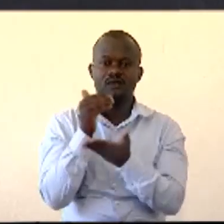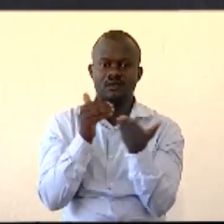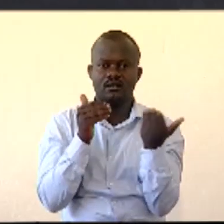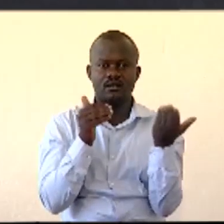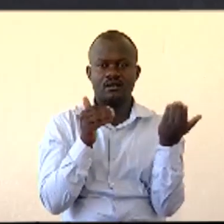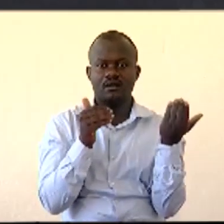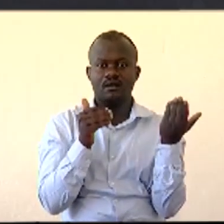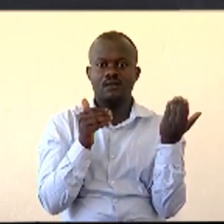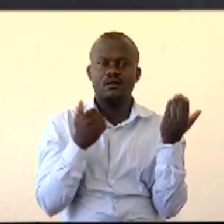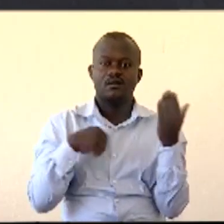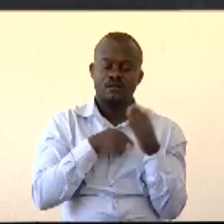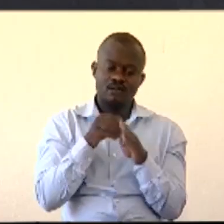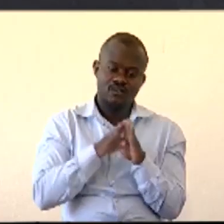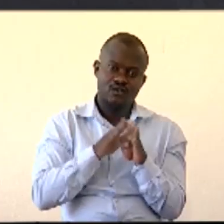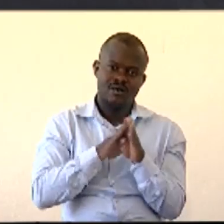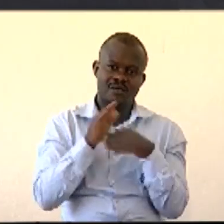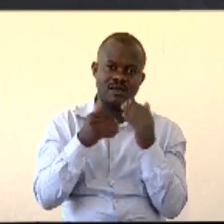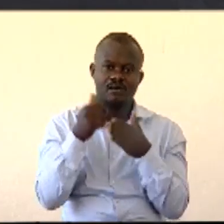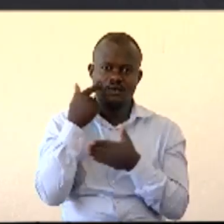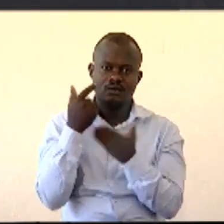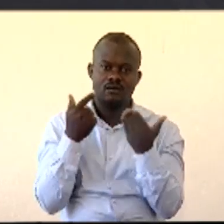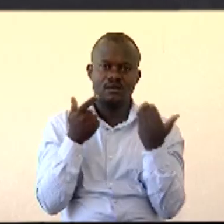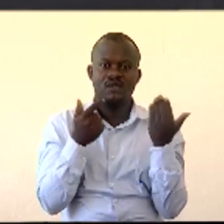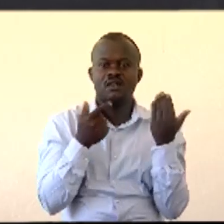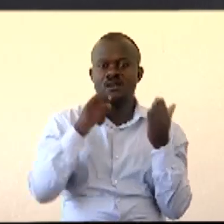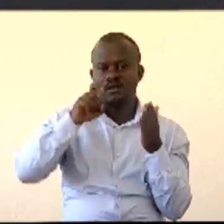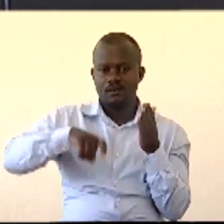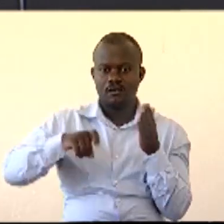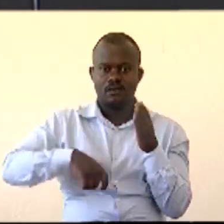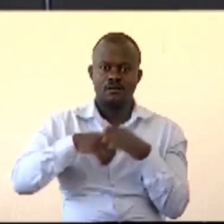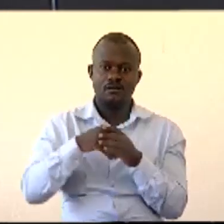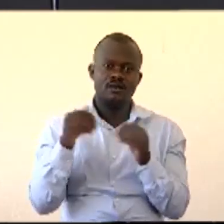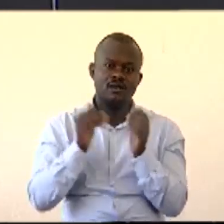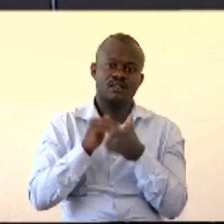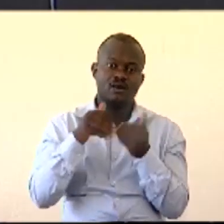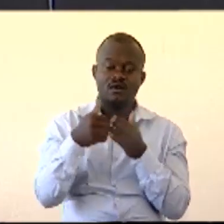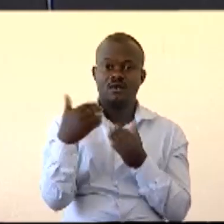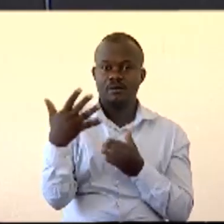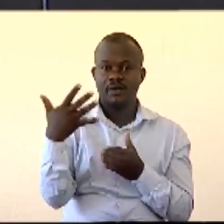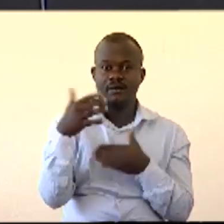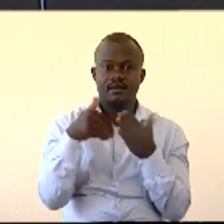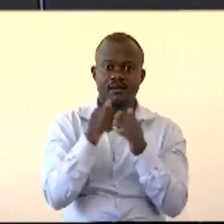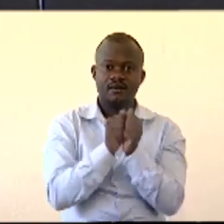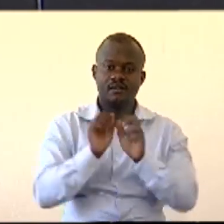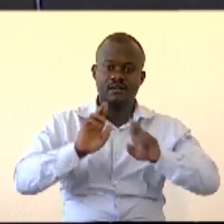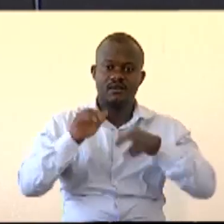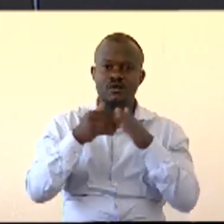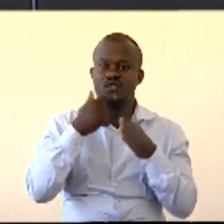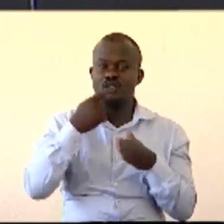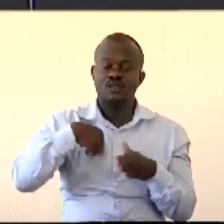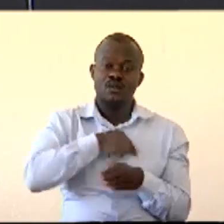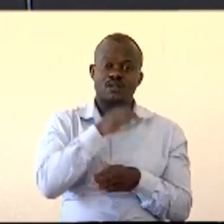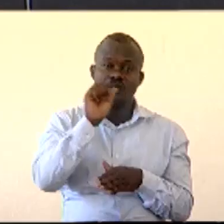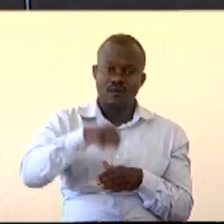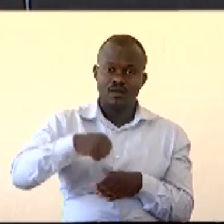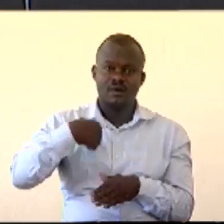We'll try to go slowly. I hope you have your papers, you have your notebooks, and you have your pens ready with you. So that's why I'll